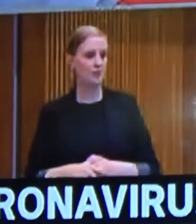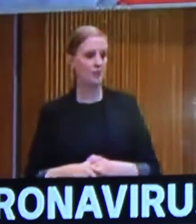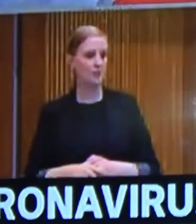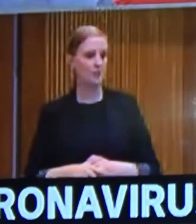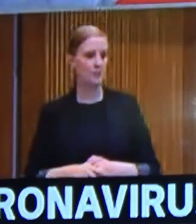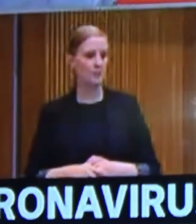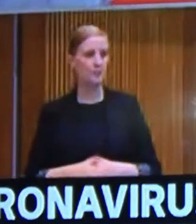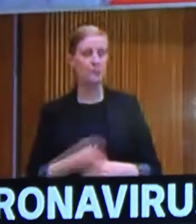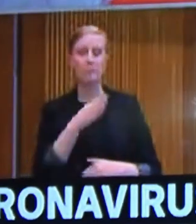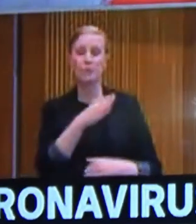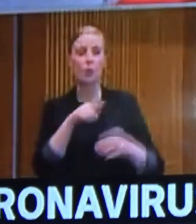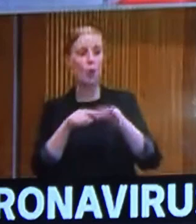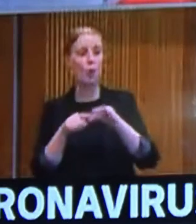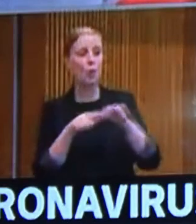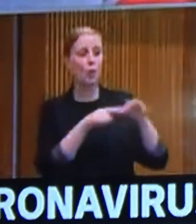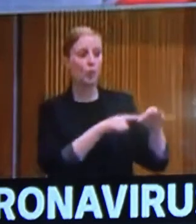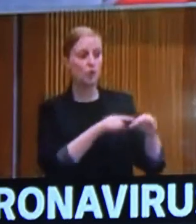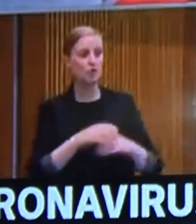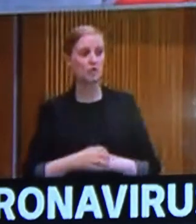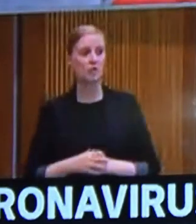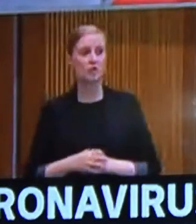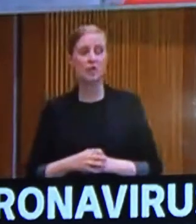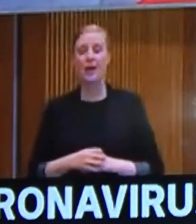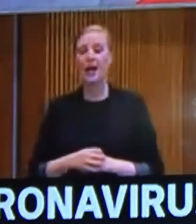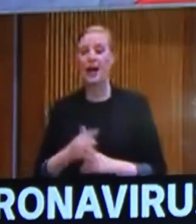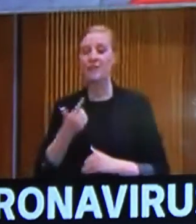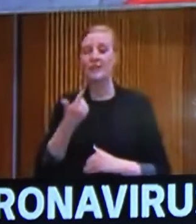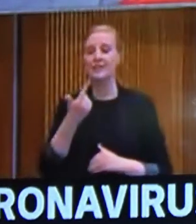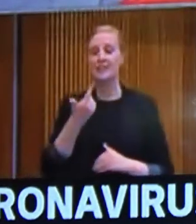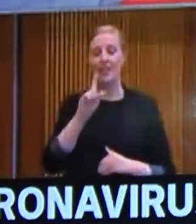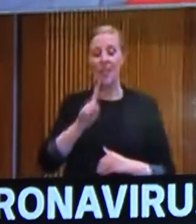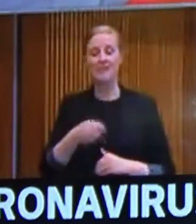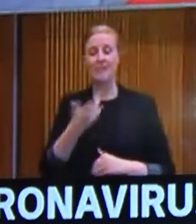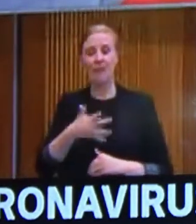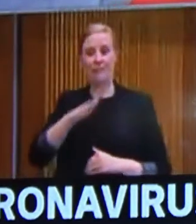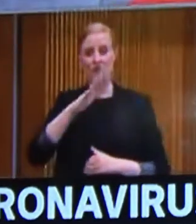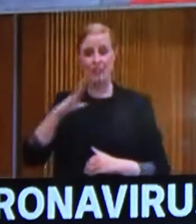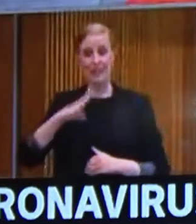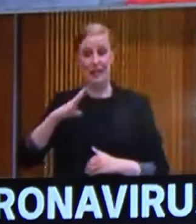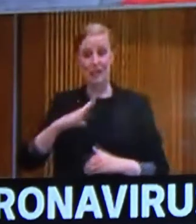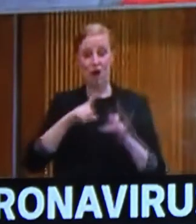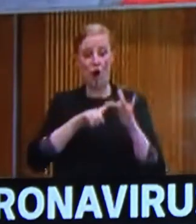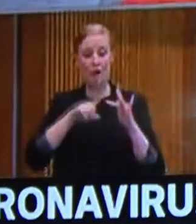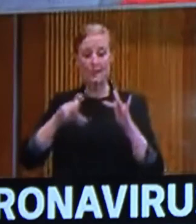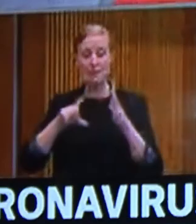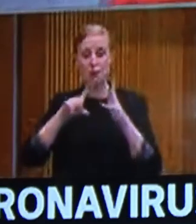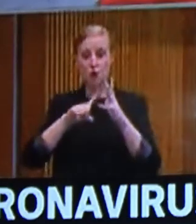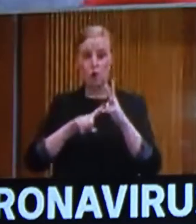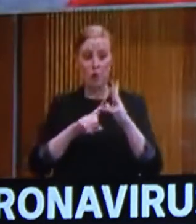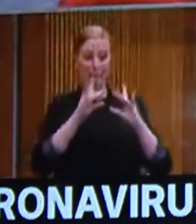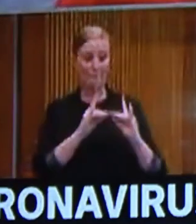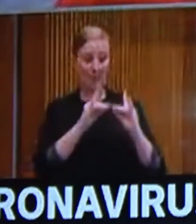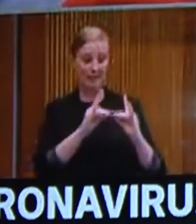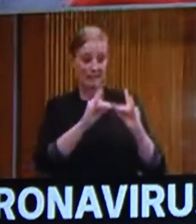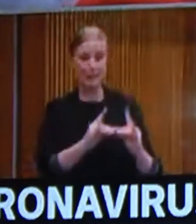or 7,500 of those ventilated ICU beds available. Do you see a circumstance where every single one of those beds will be needed?